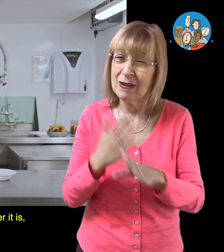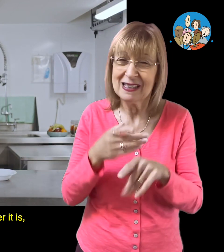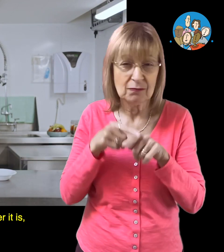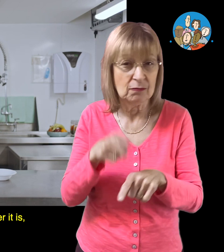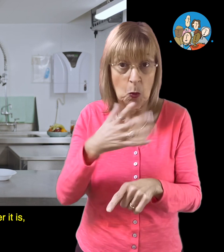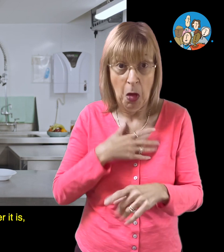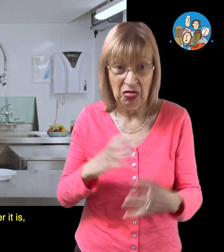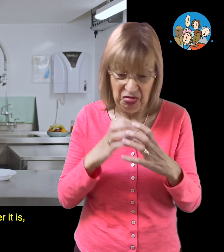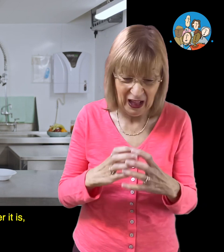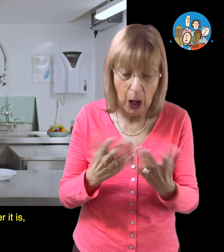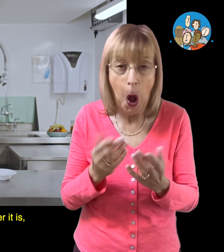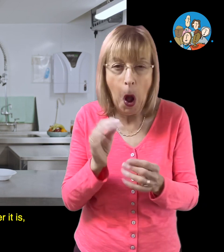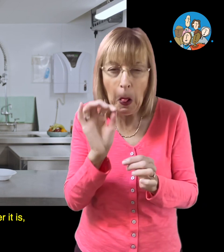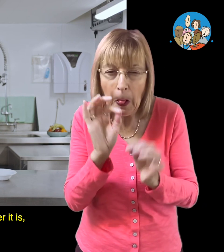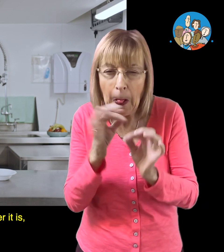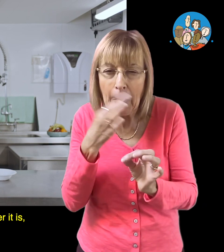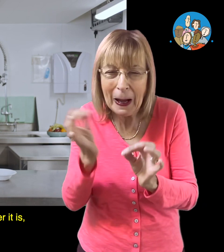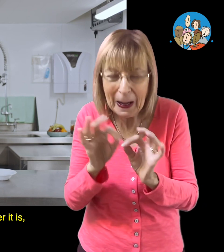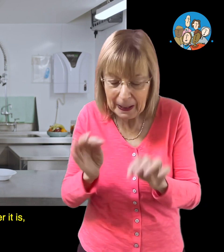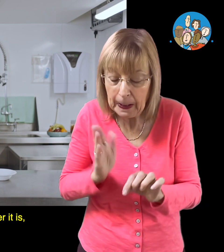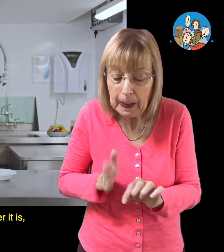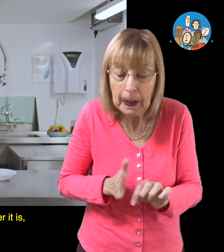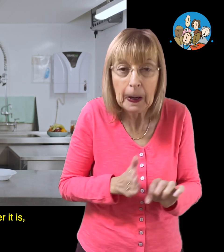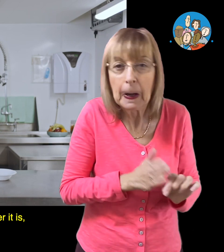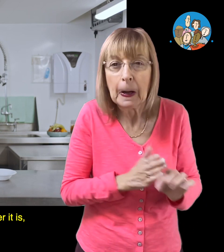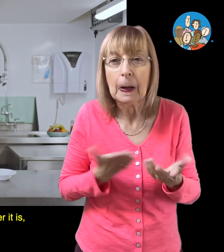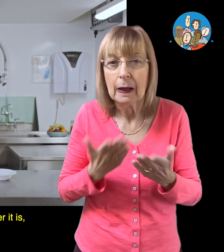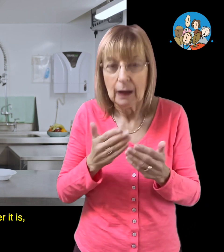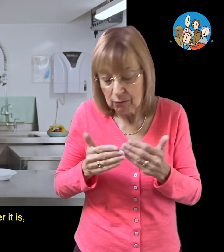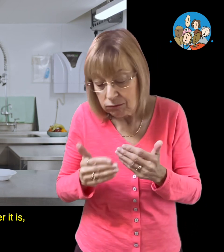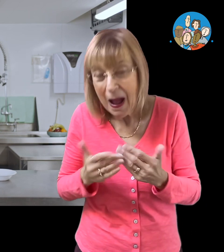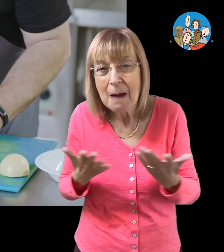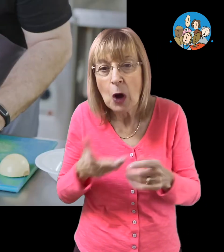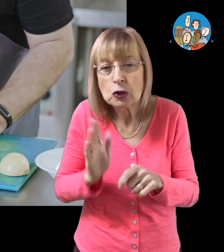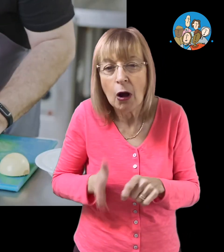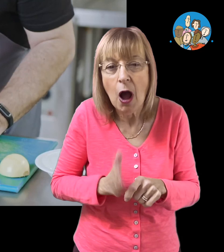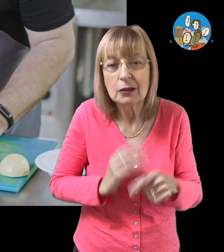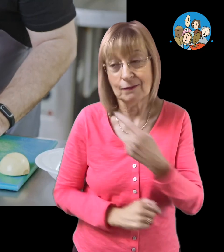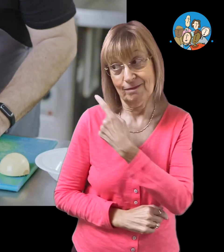again, the wider you do it, the chunkier it is, the closer the cut it, the finer it is.